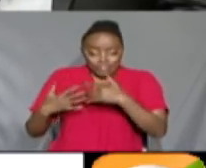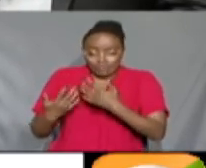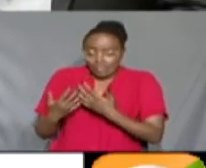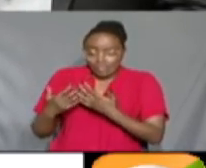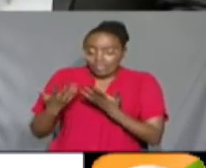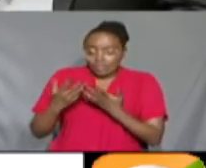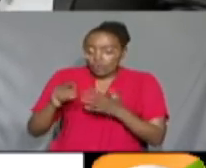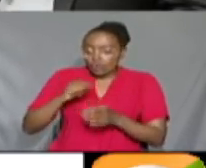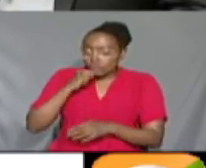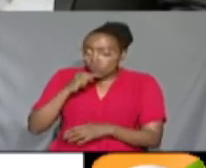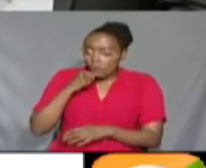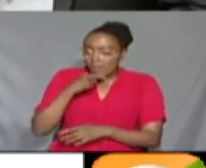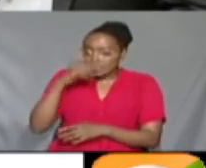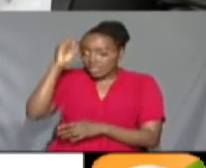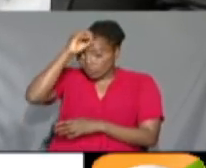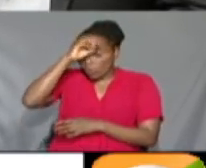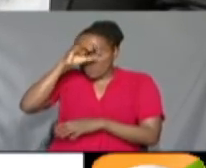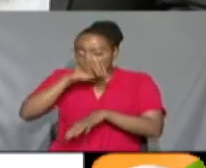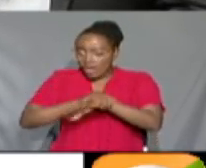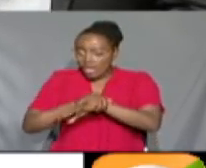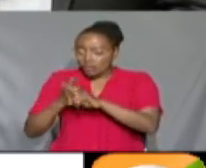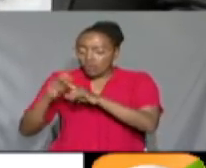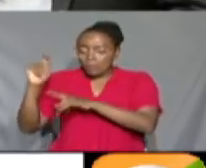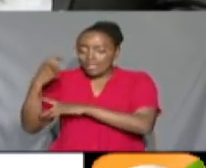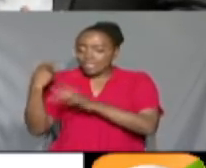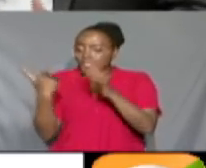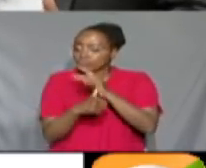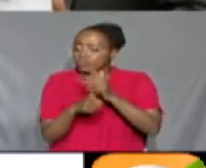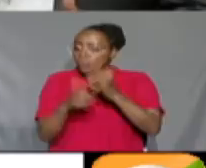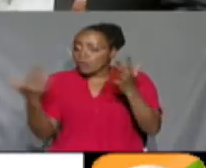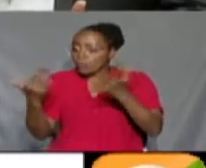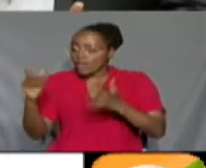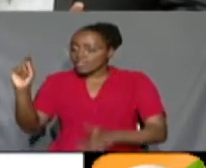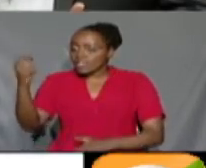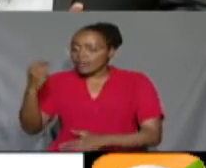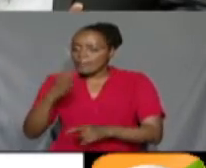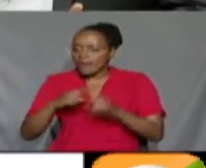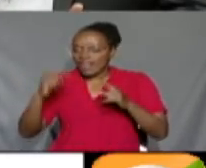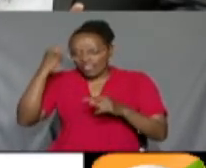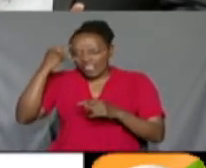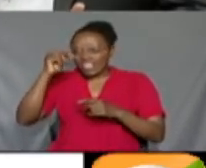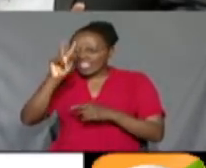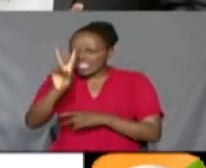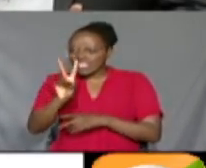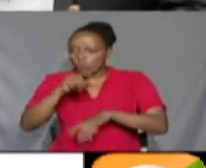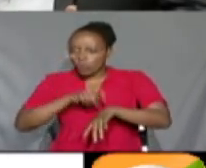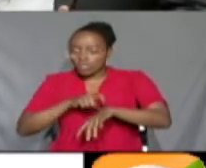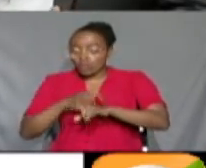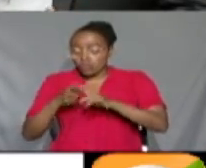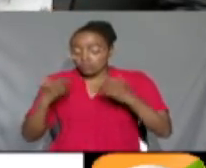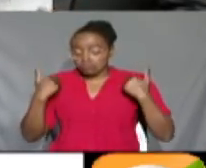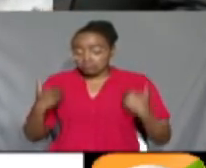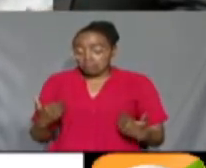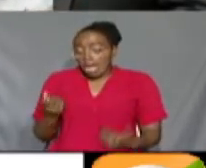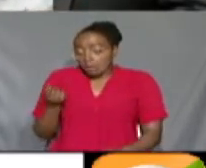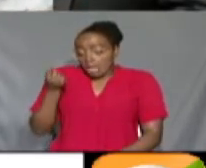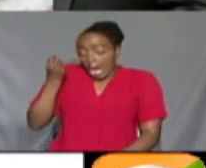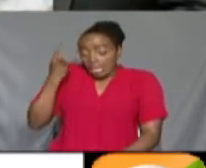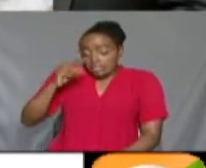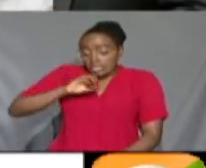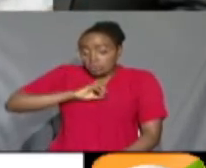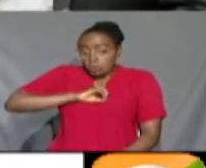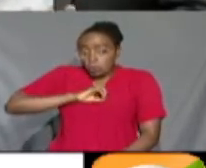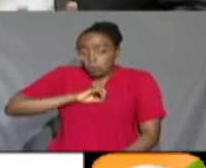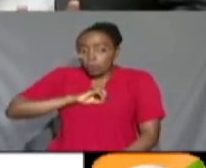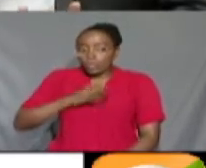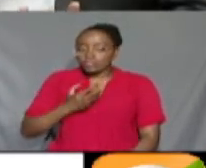that they have collected from Kenyans, and what ails Kenyans. Mm-hmm. But I think the second phase, according to my understanding, is